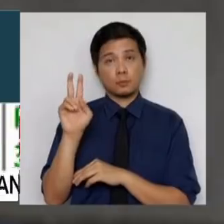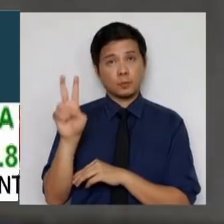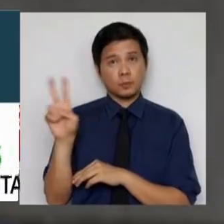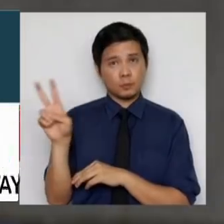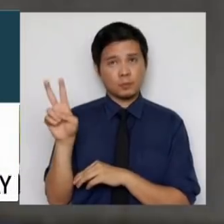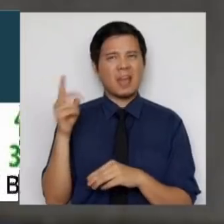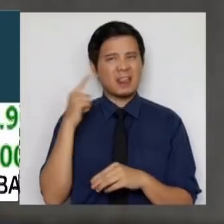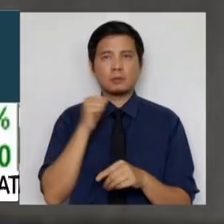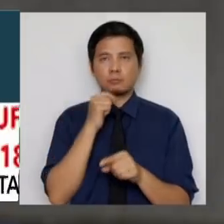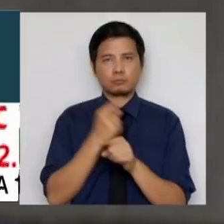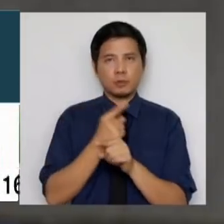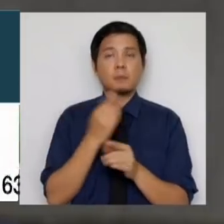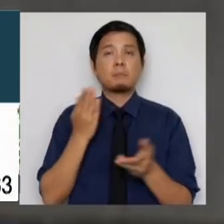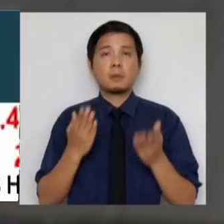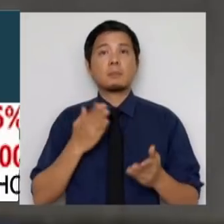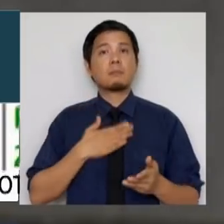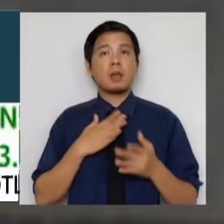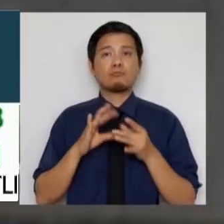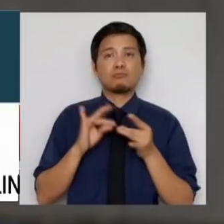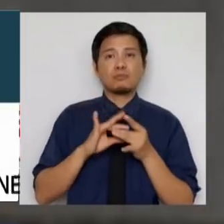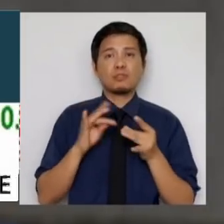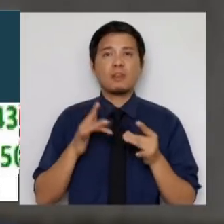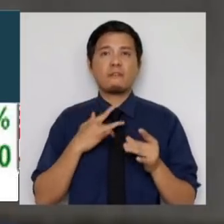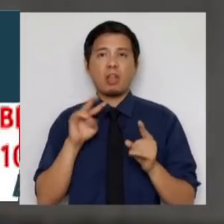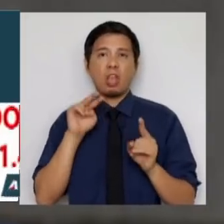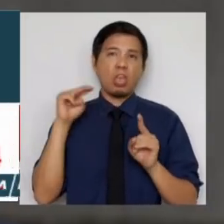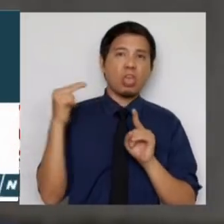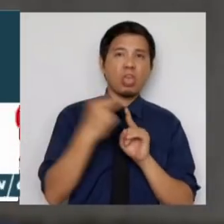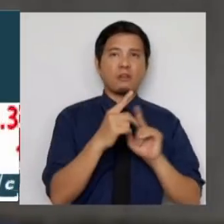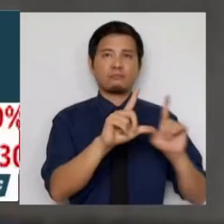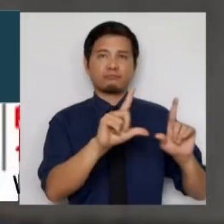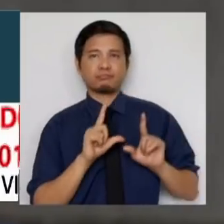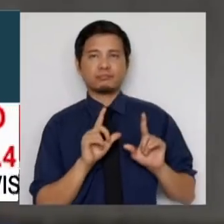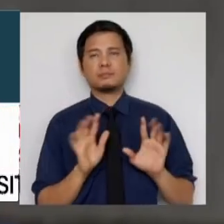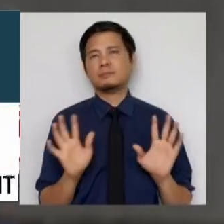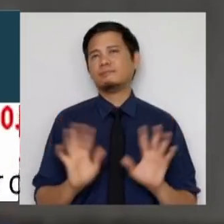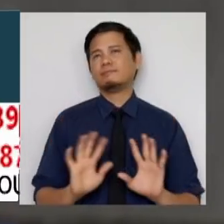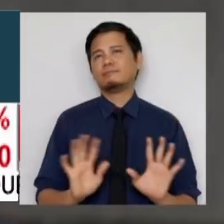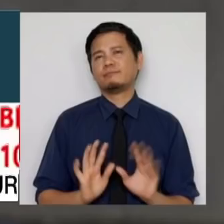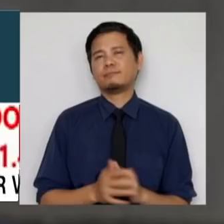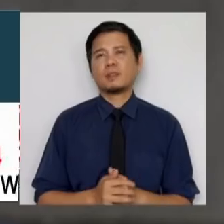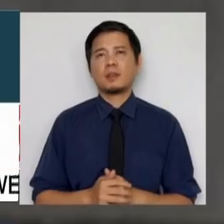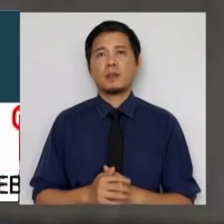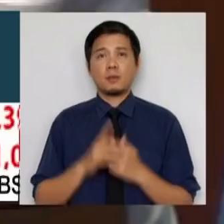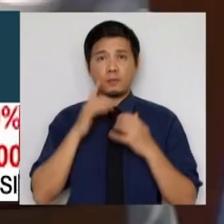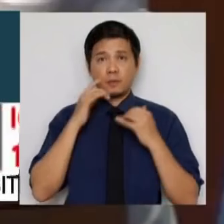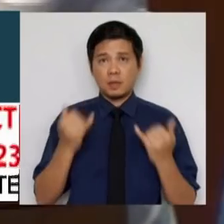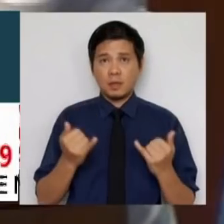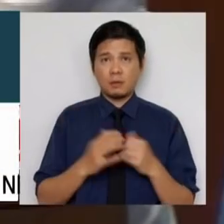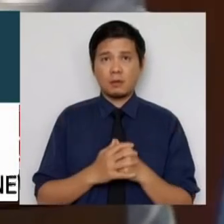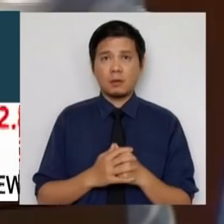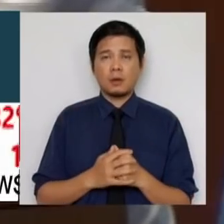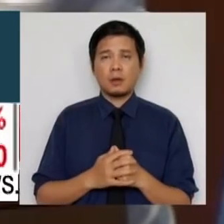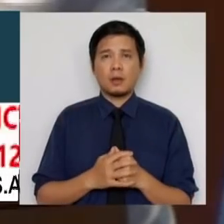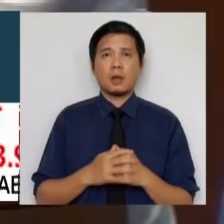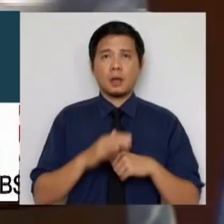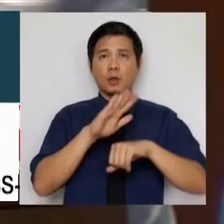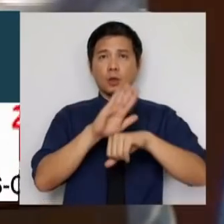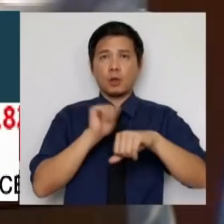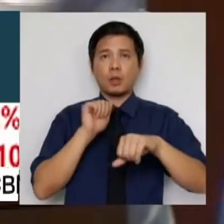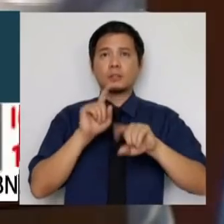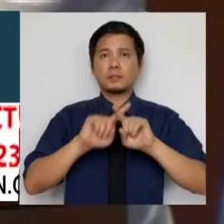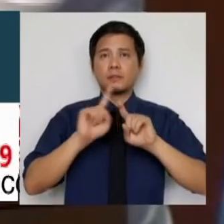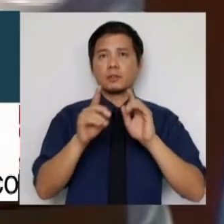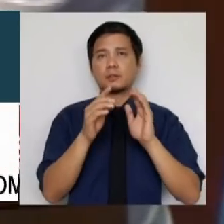actions. So I would just like perhaps to I'd probably call on the medical profession to